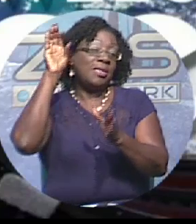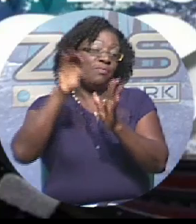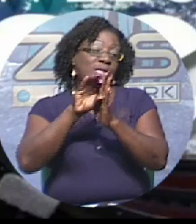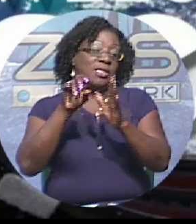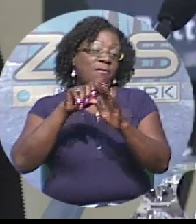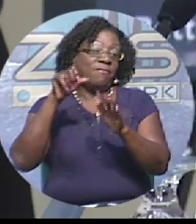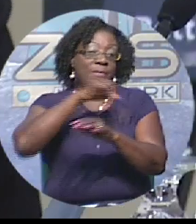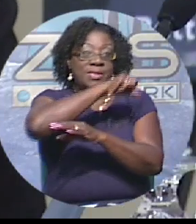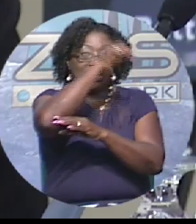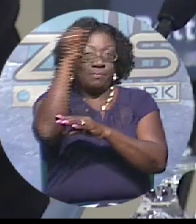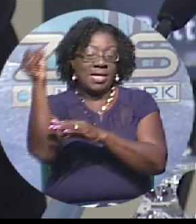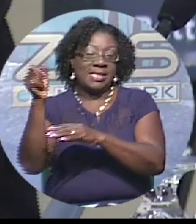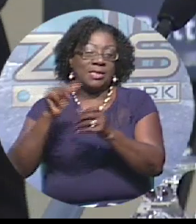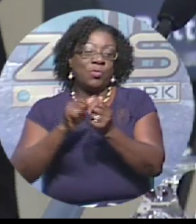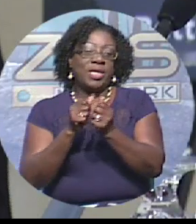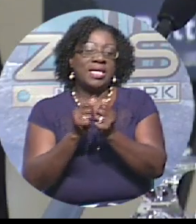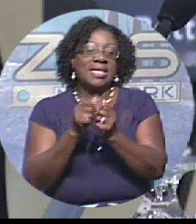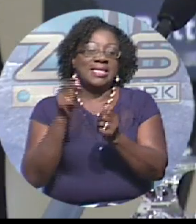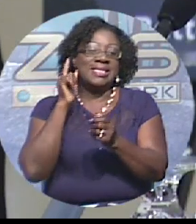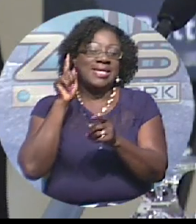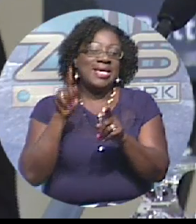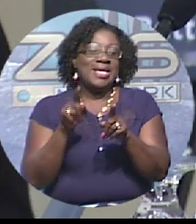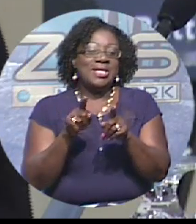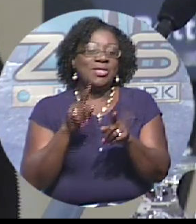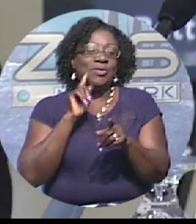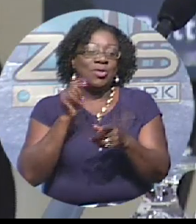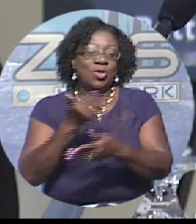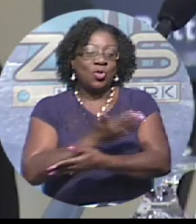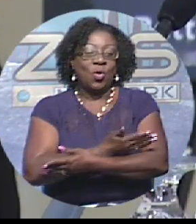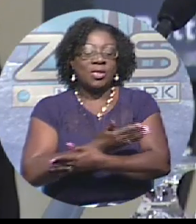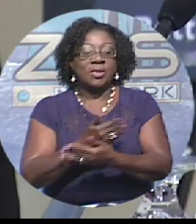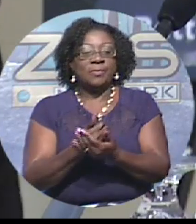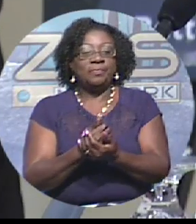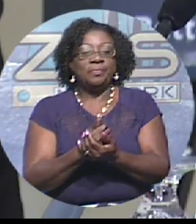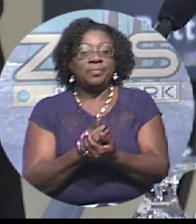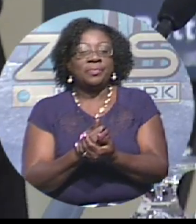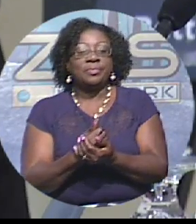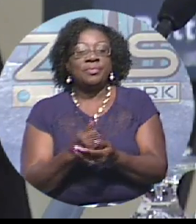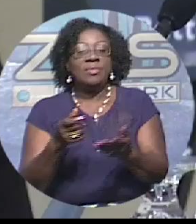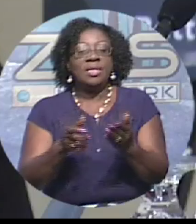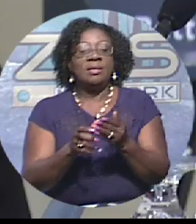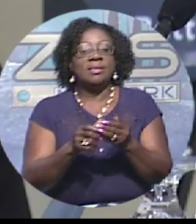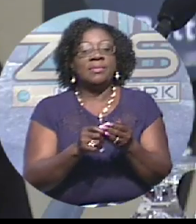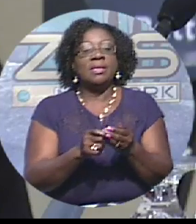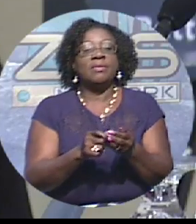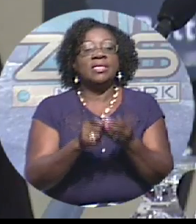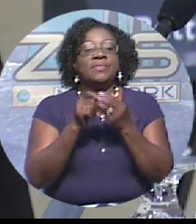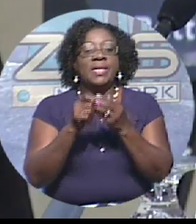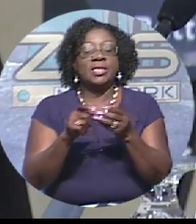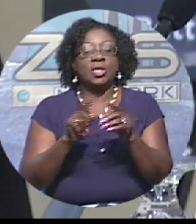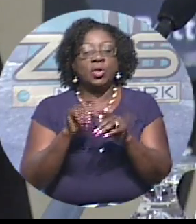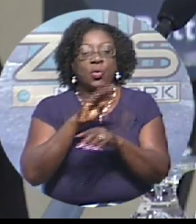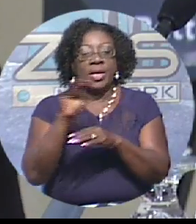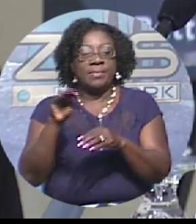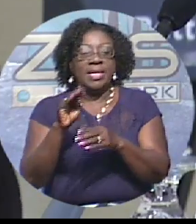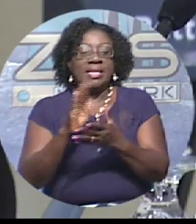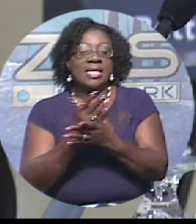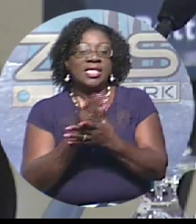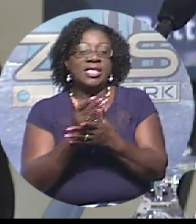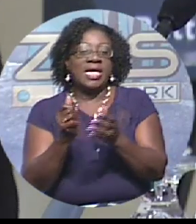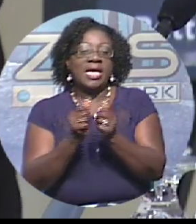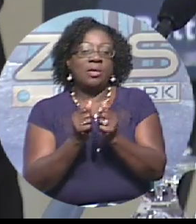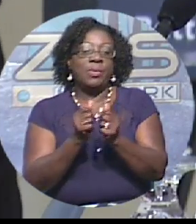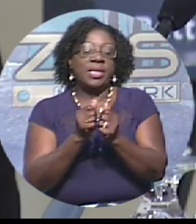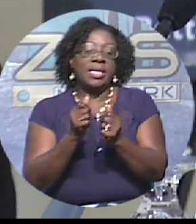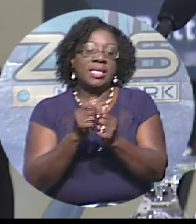his daughters. To have shared in something that was so special to him that he wanted to share with his daughters. So he will